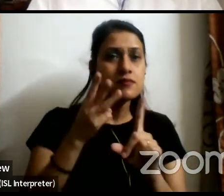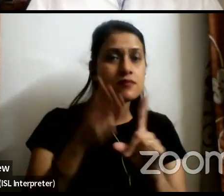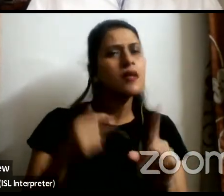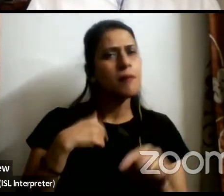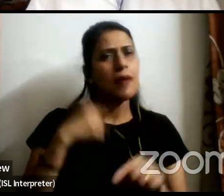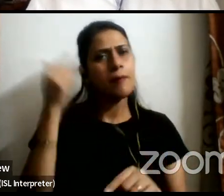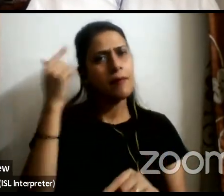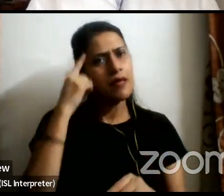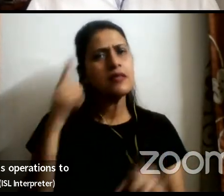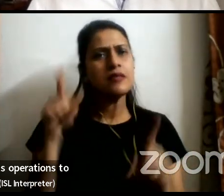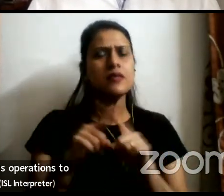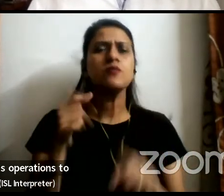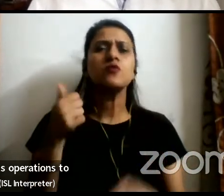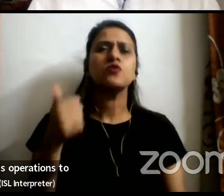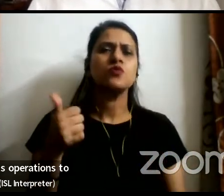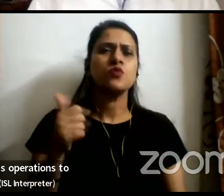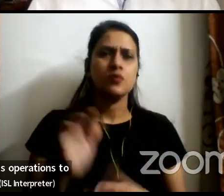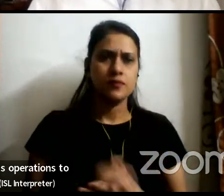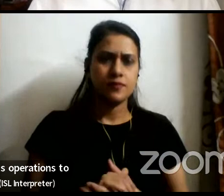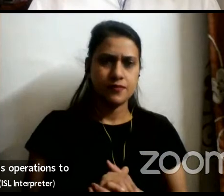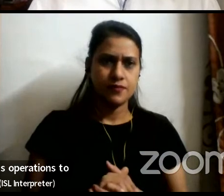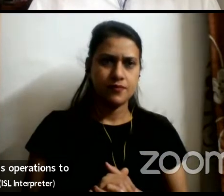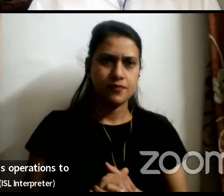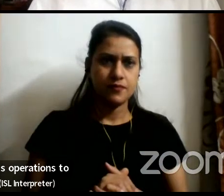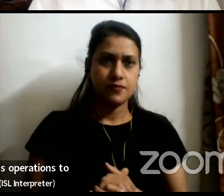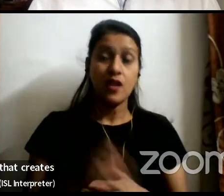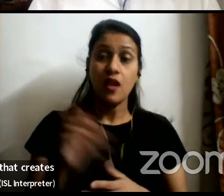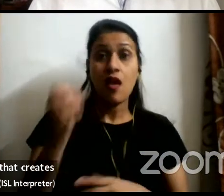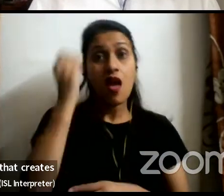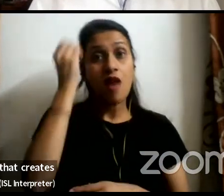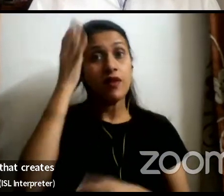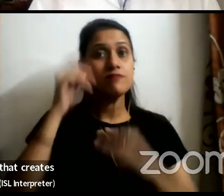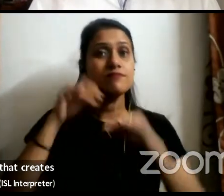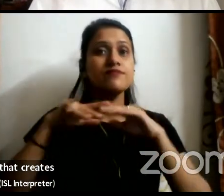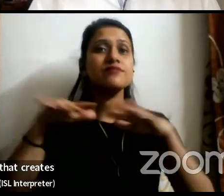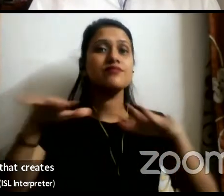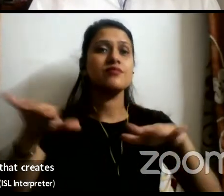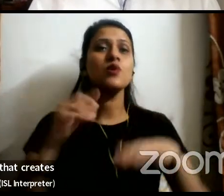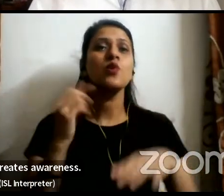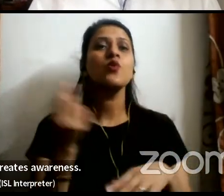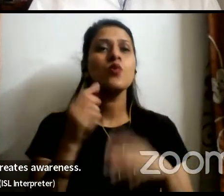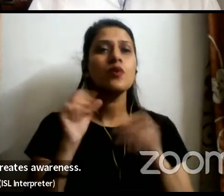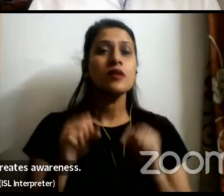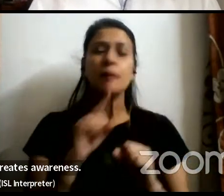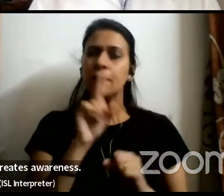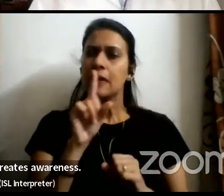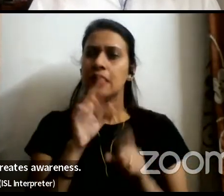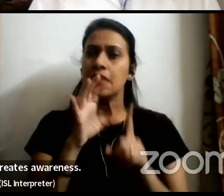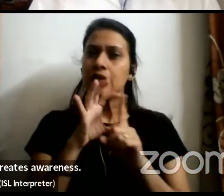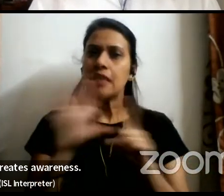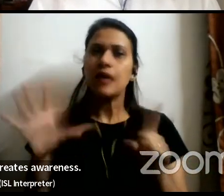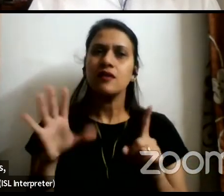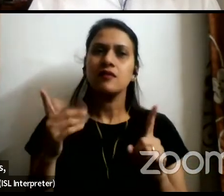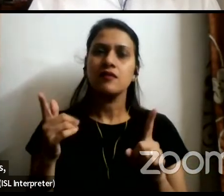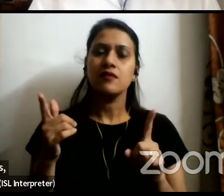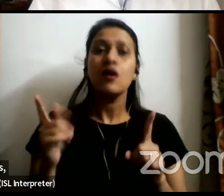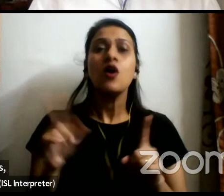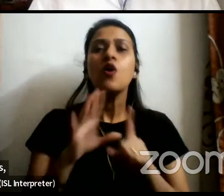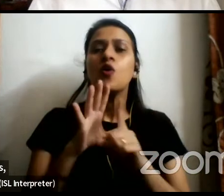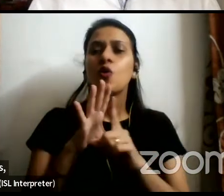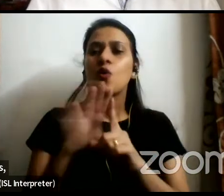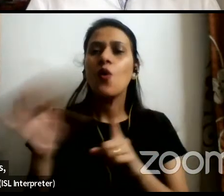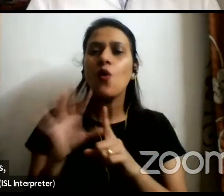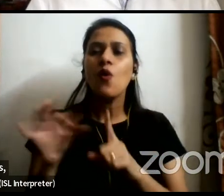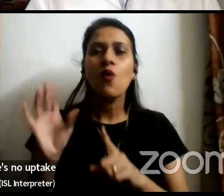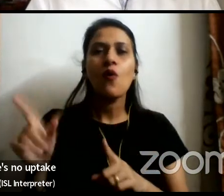is good. Even that creates awareness. What is more dangerous is if there's no uptake. And we did see that